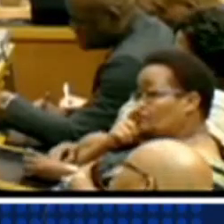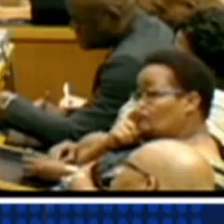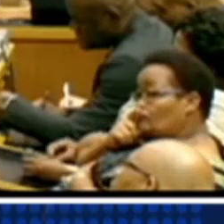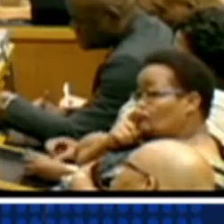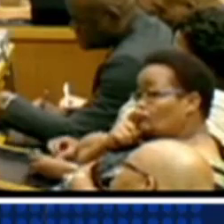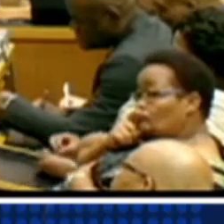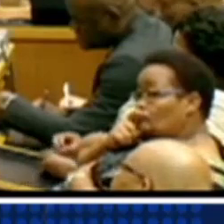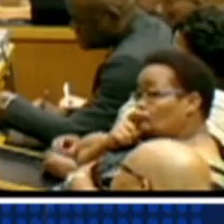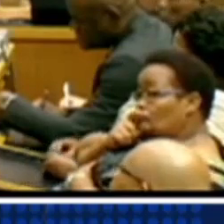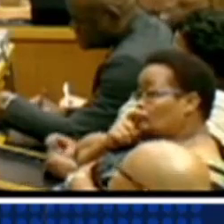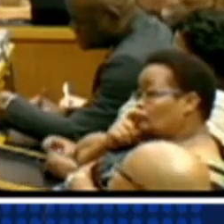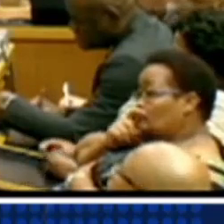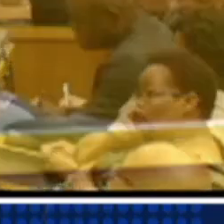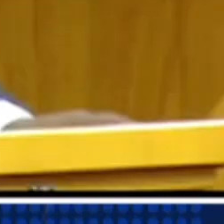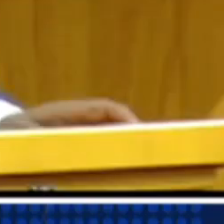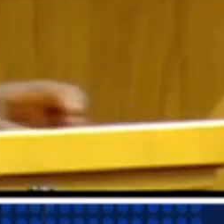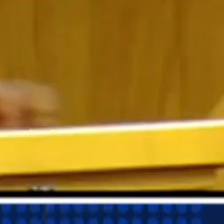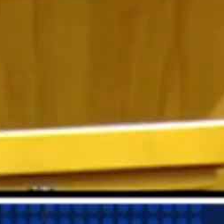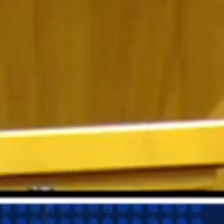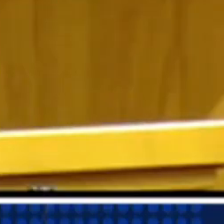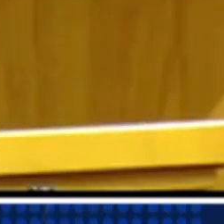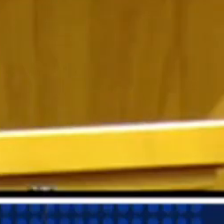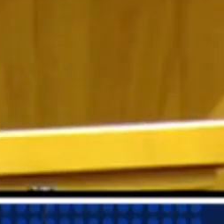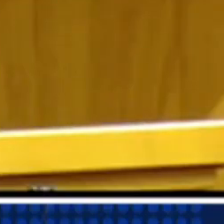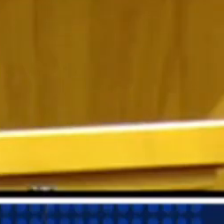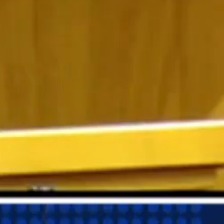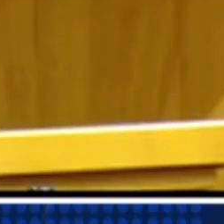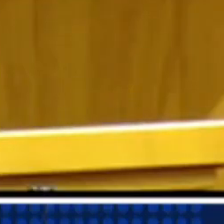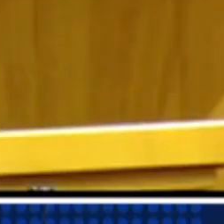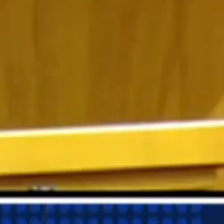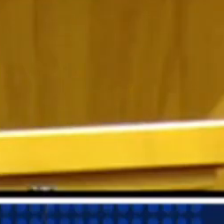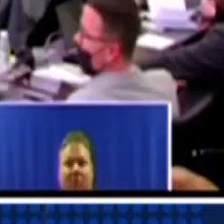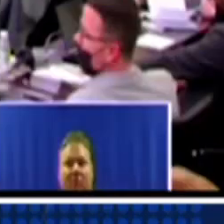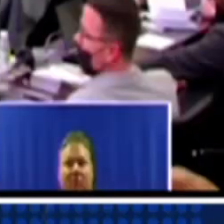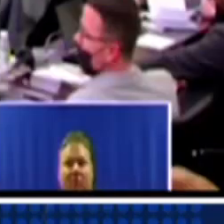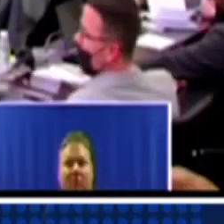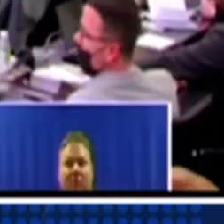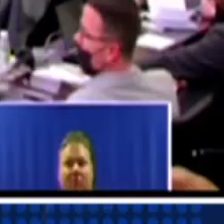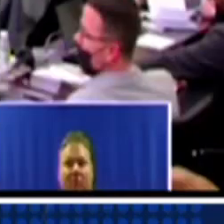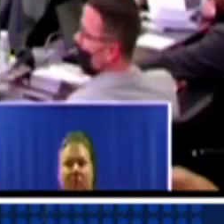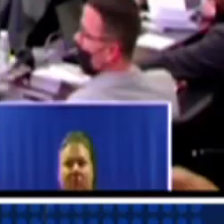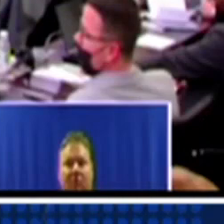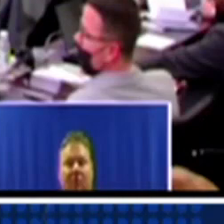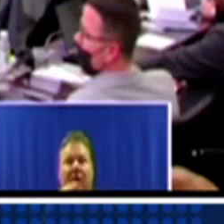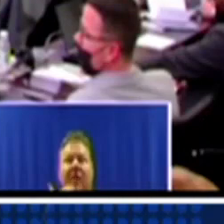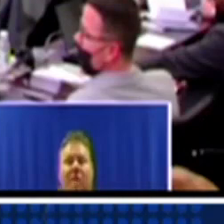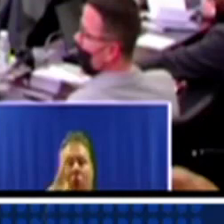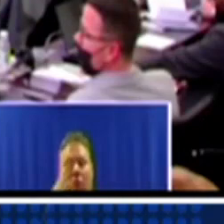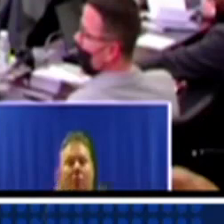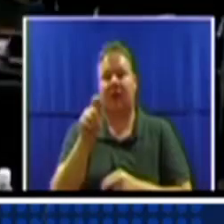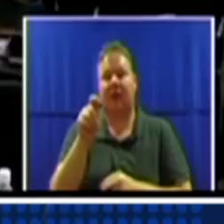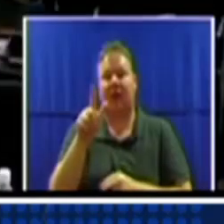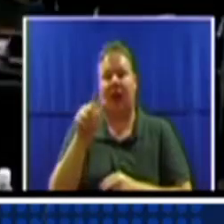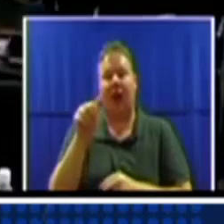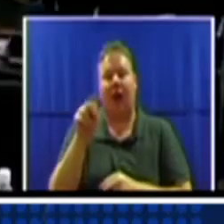any democracy where we don't have the situation that we currently have in our country, I